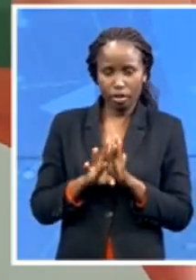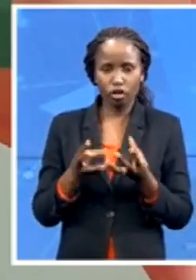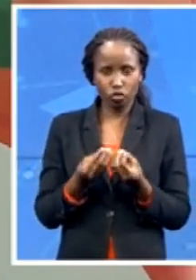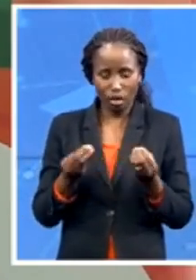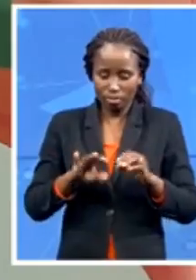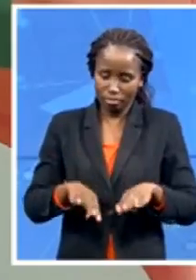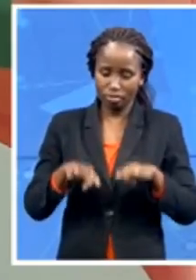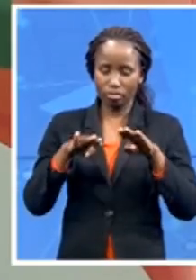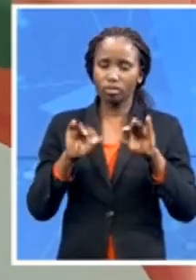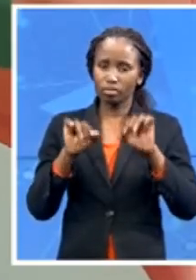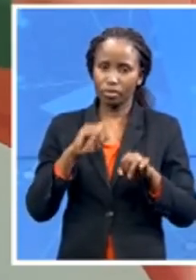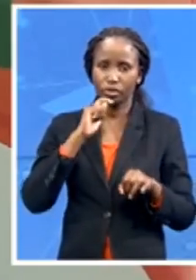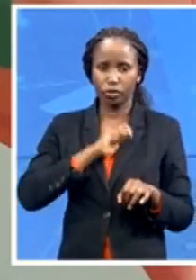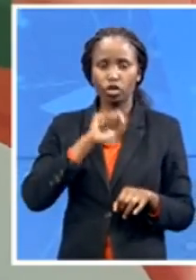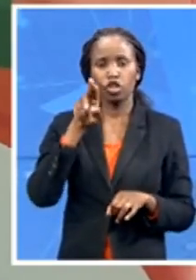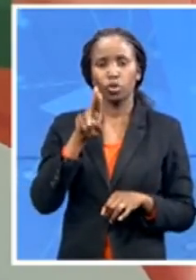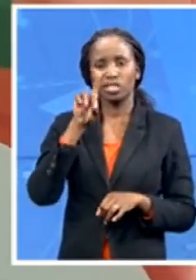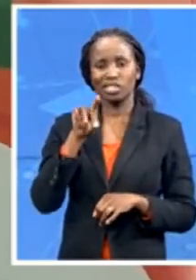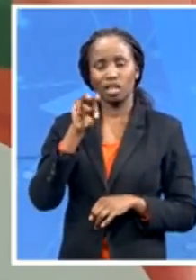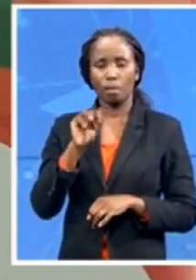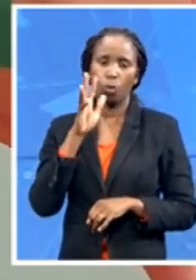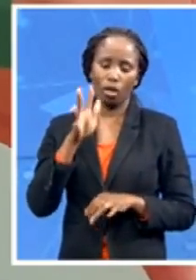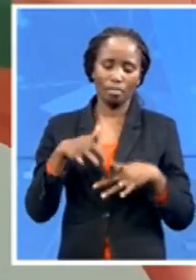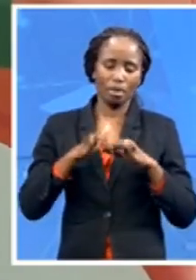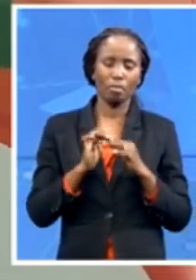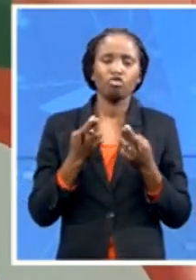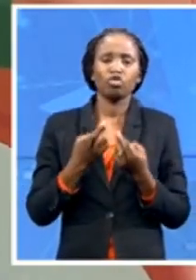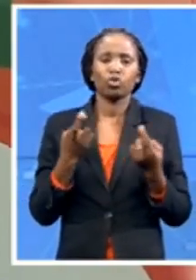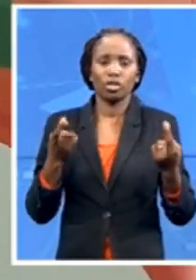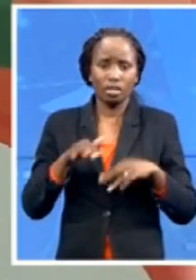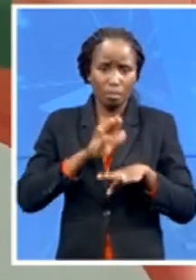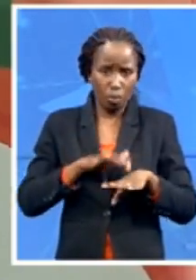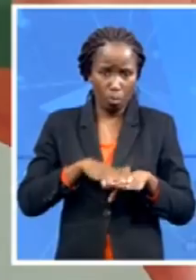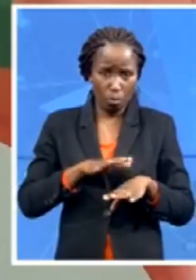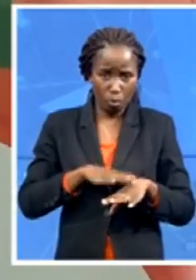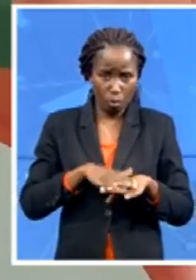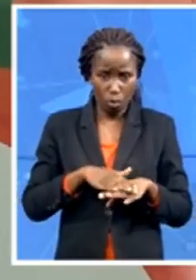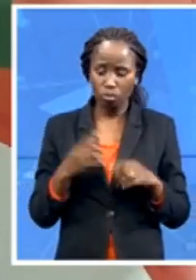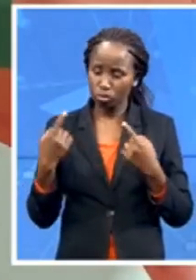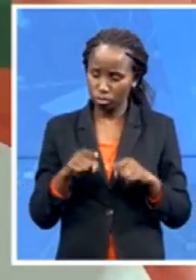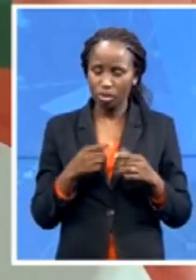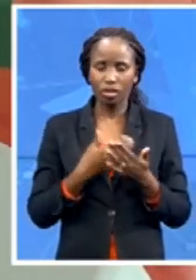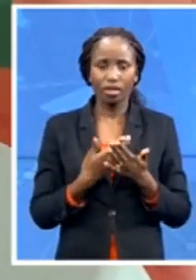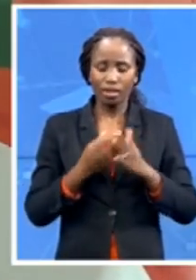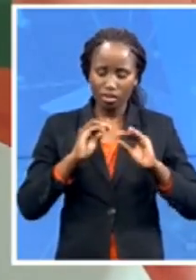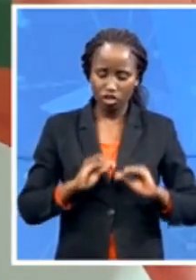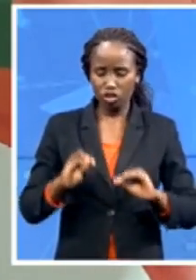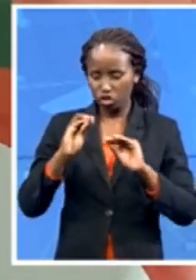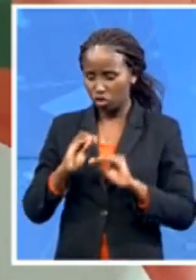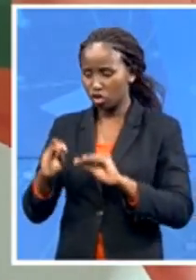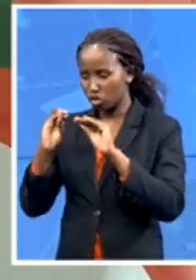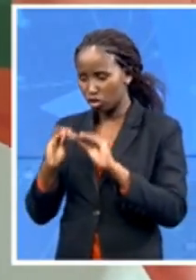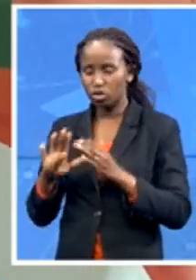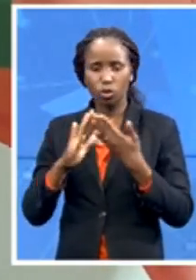allocate more resources to teach communities about how to steer clear of GBV